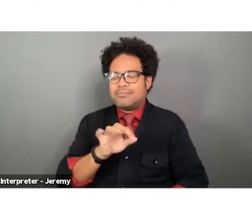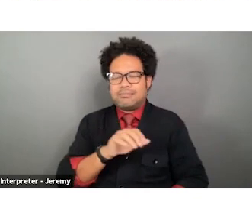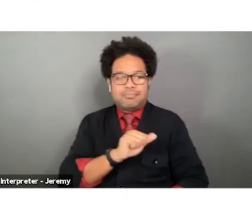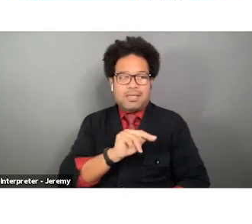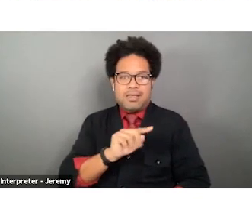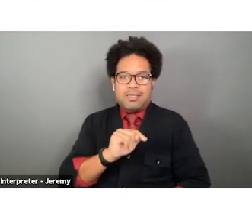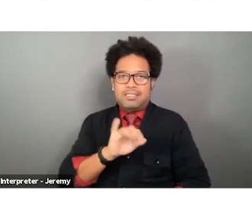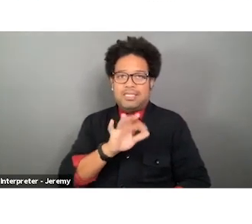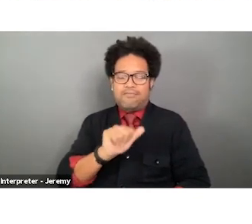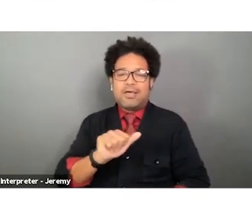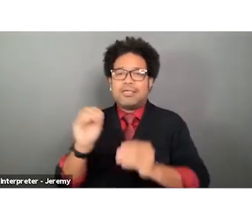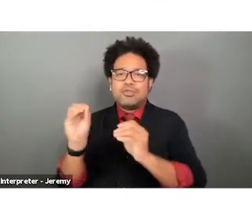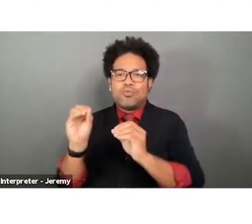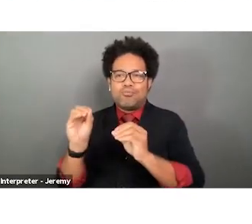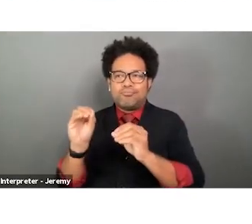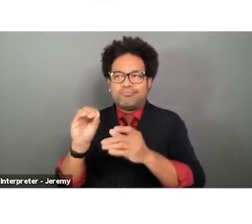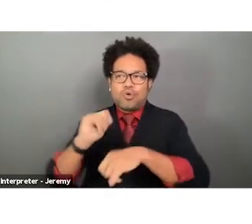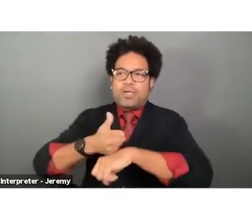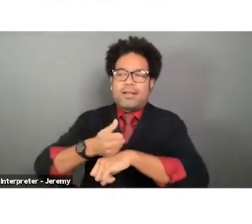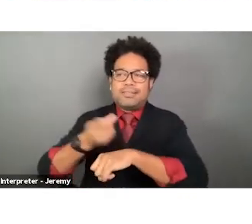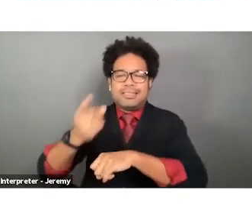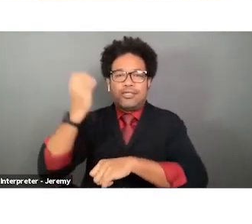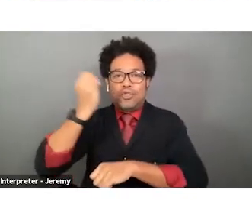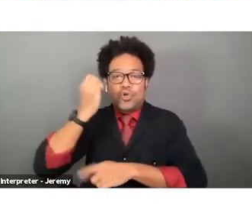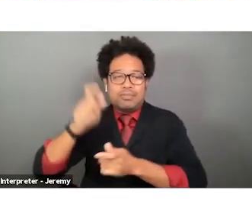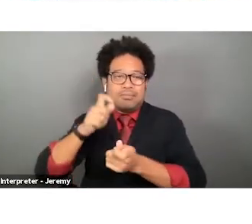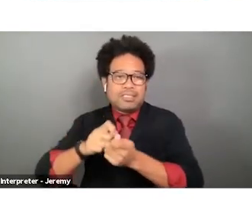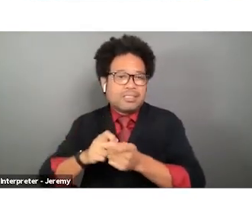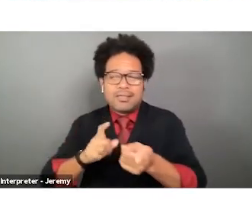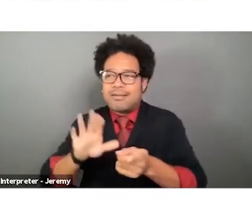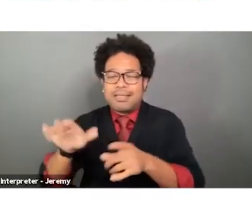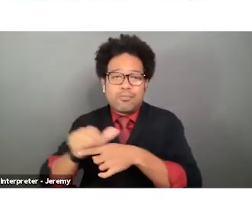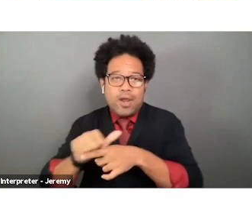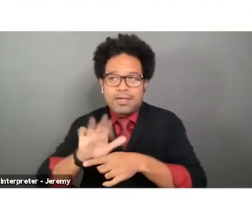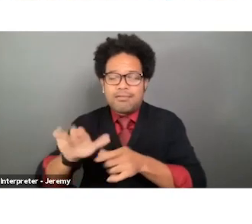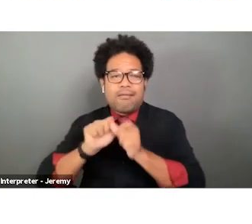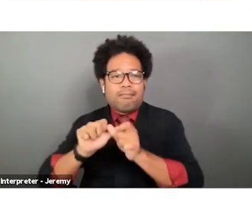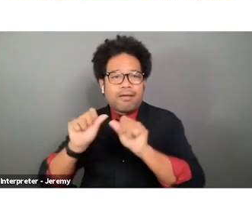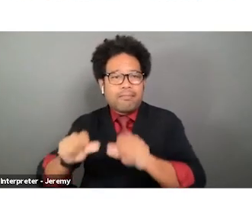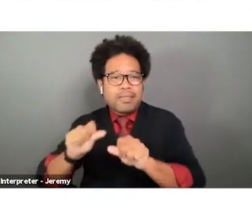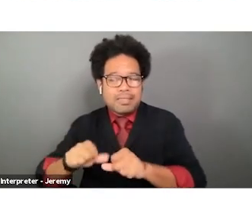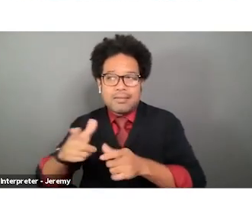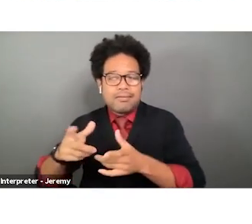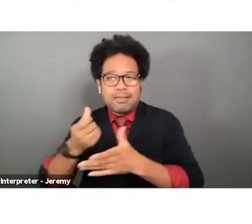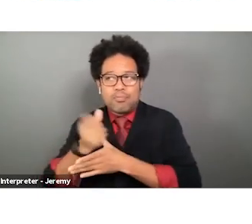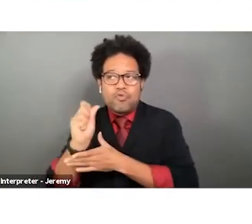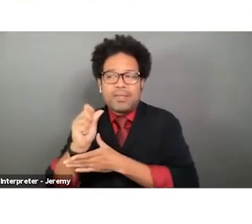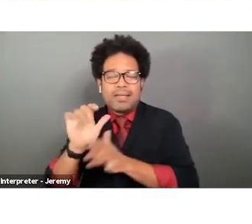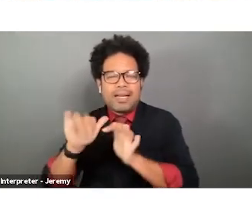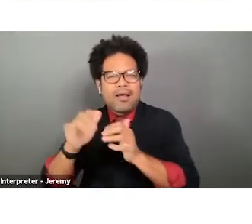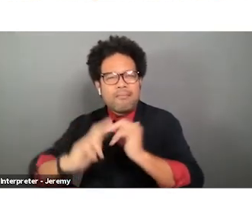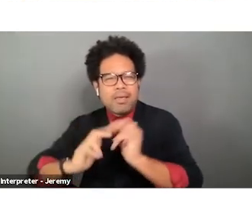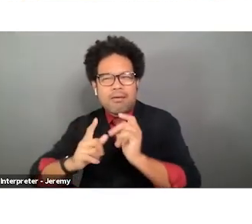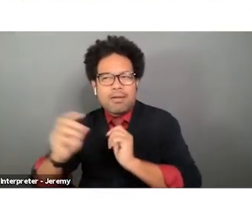A lot of the praxis and a lot of the sustainability of that movement and the way that it's been able to build and come to the United States is a great study. Whether